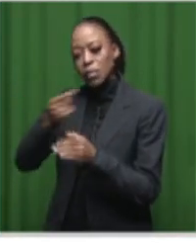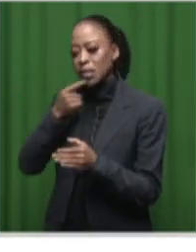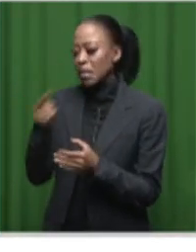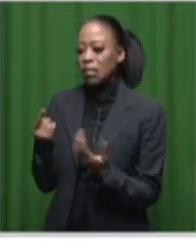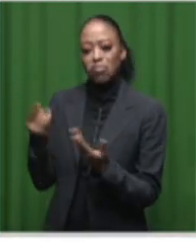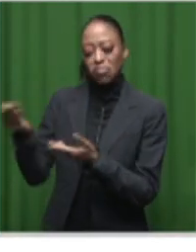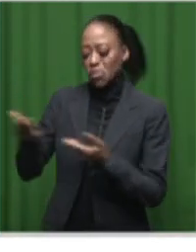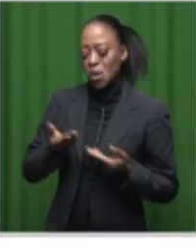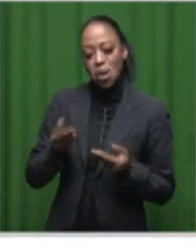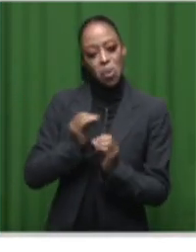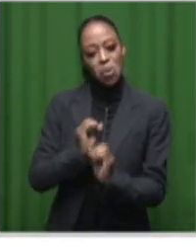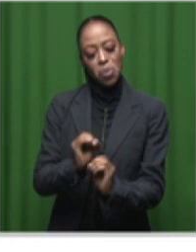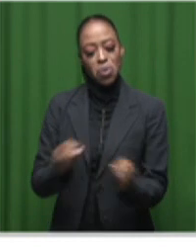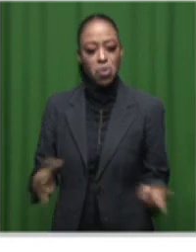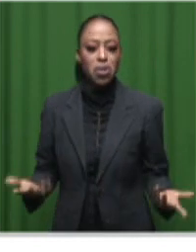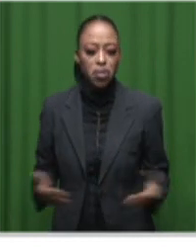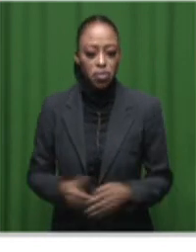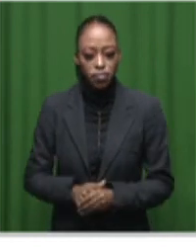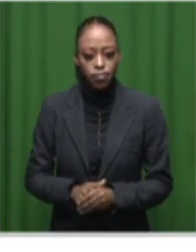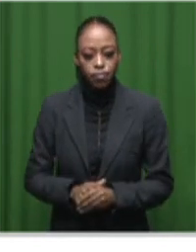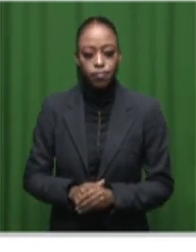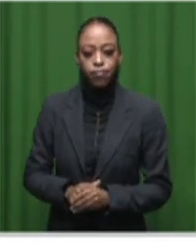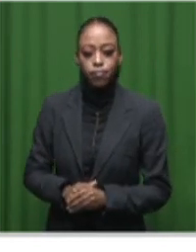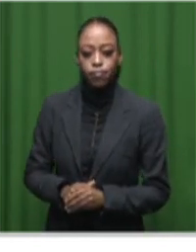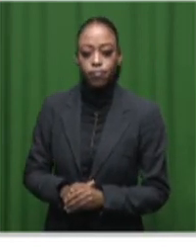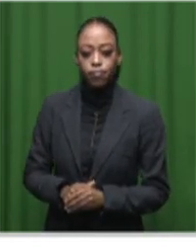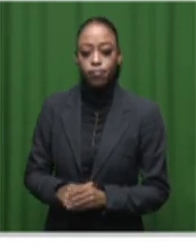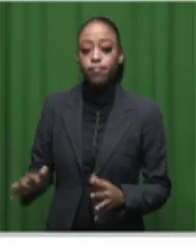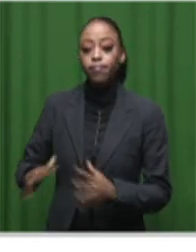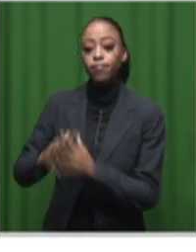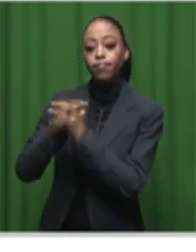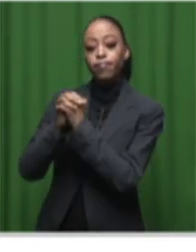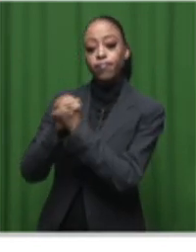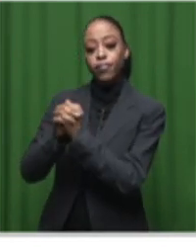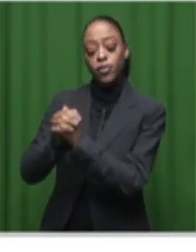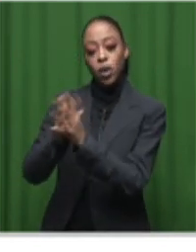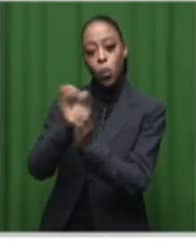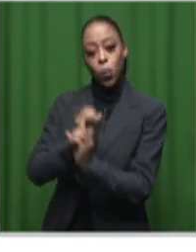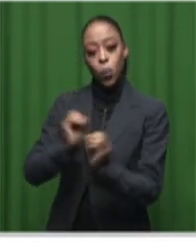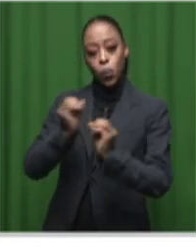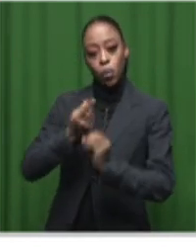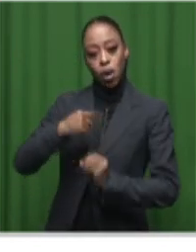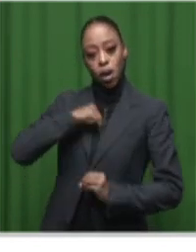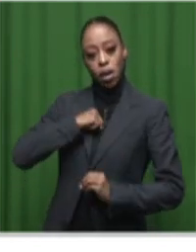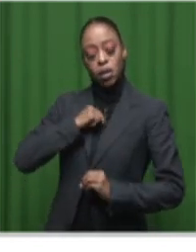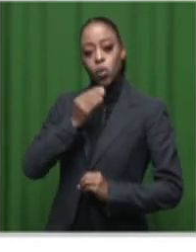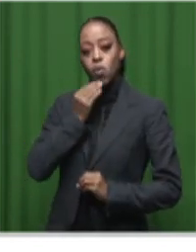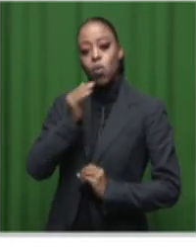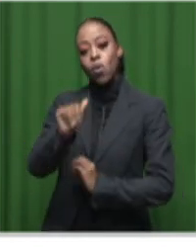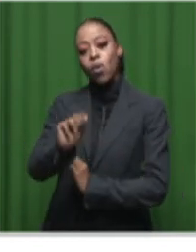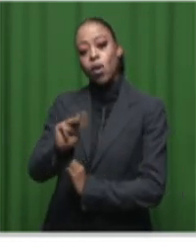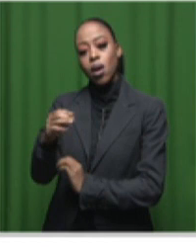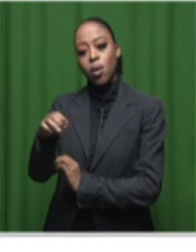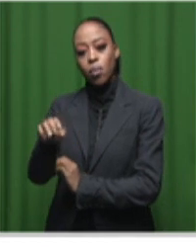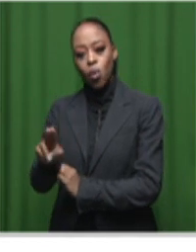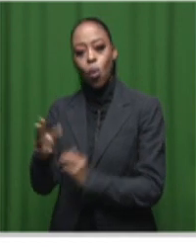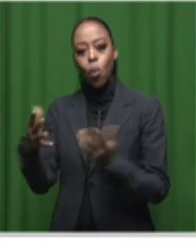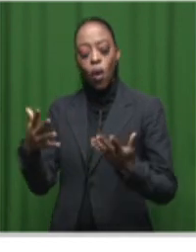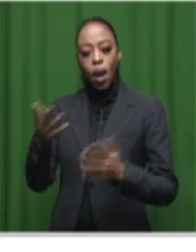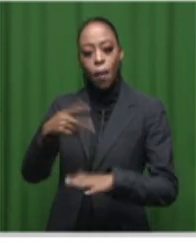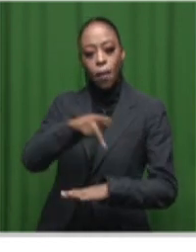is no unity between us and AMCU in Platinum